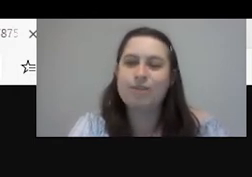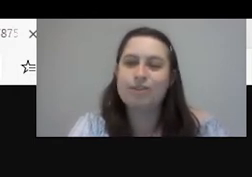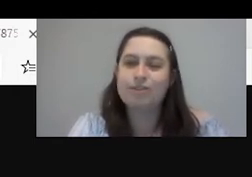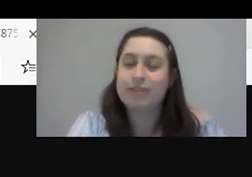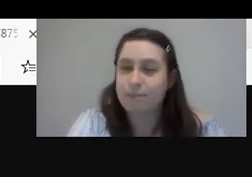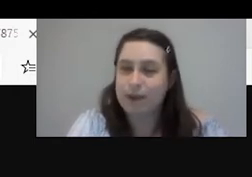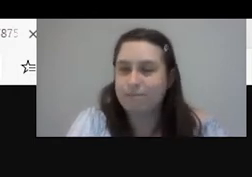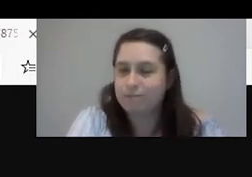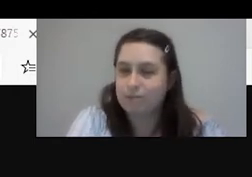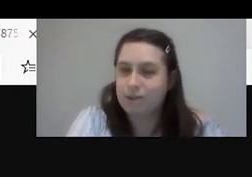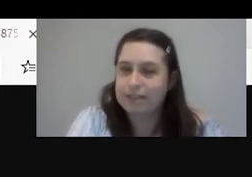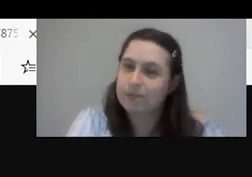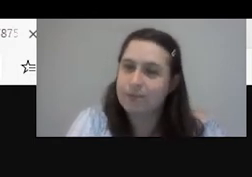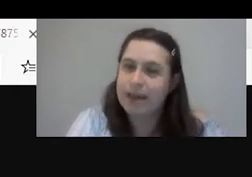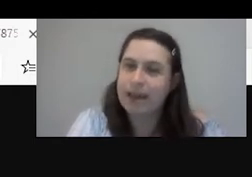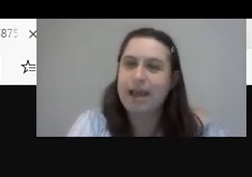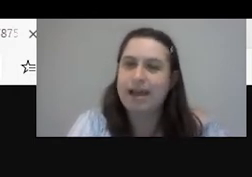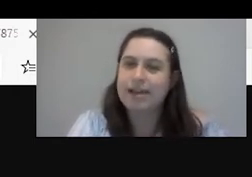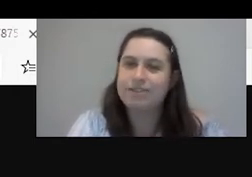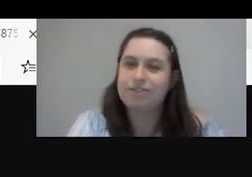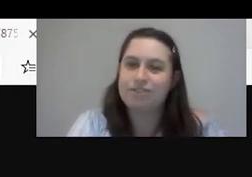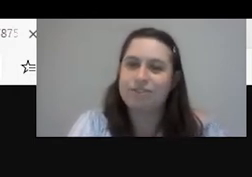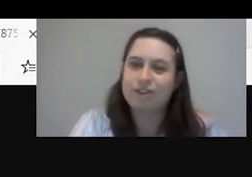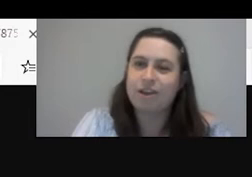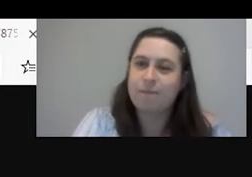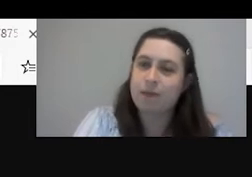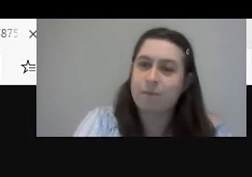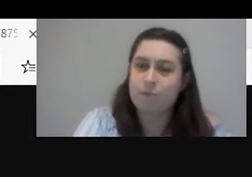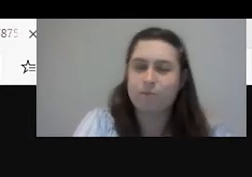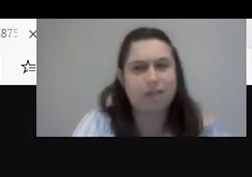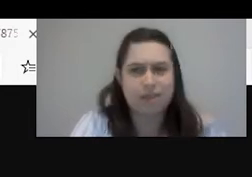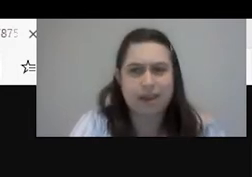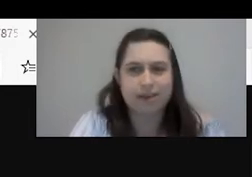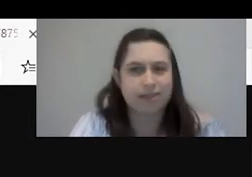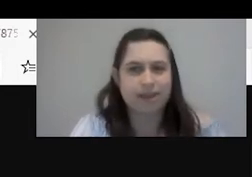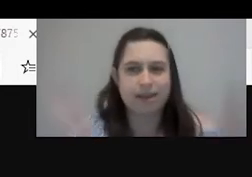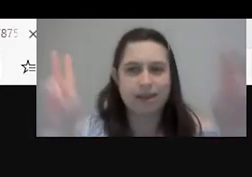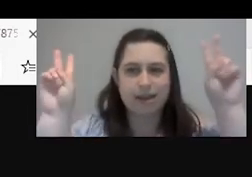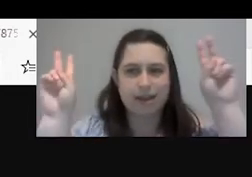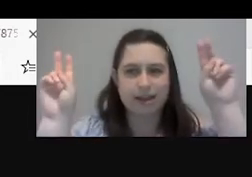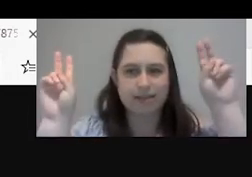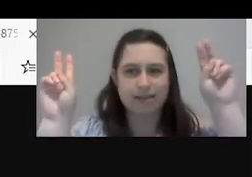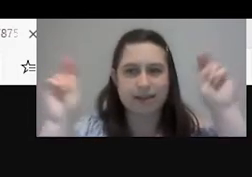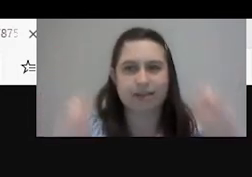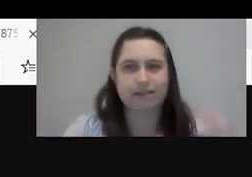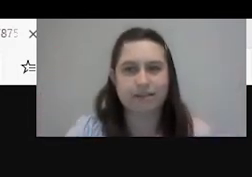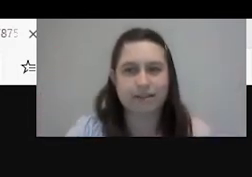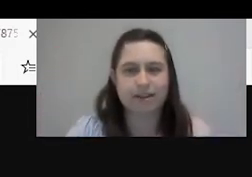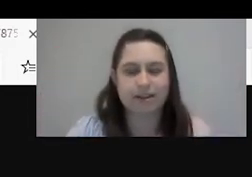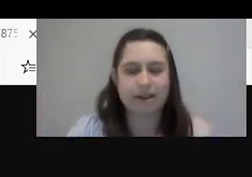and also to celebrate strong Essex women and to make people rethink the Essex